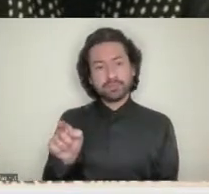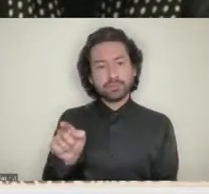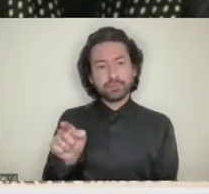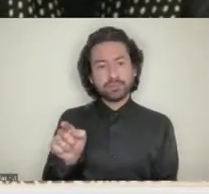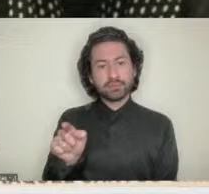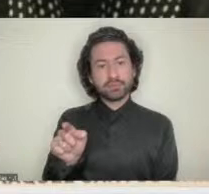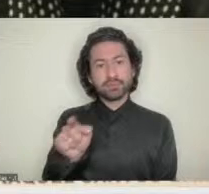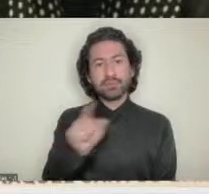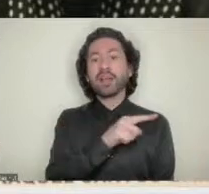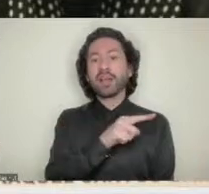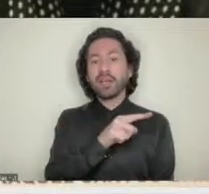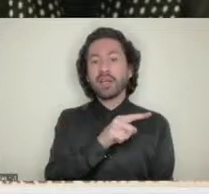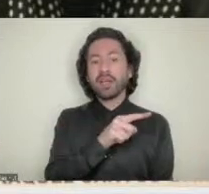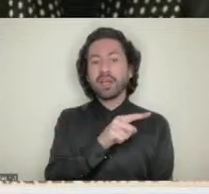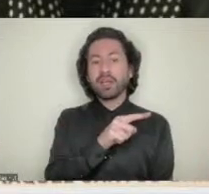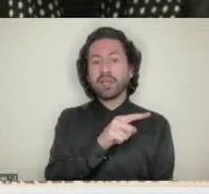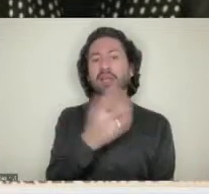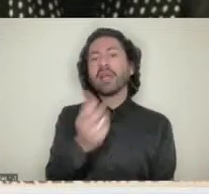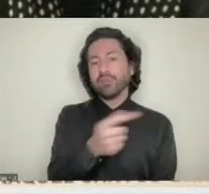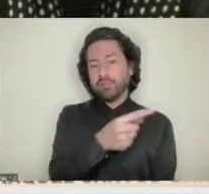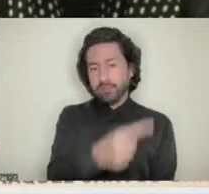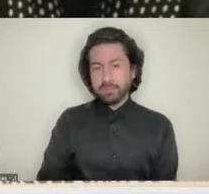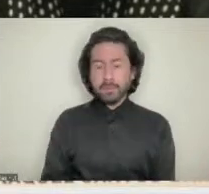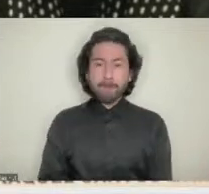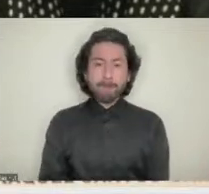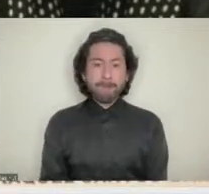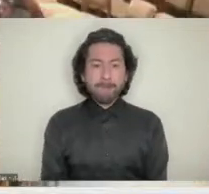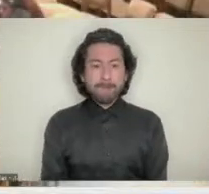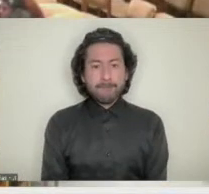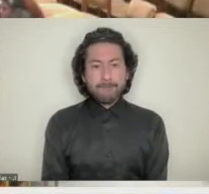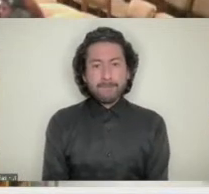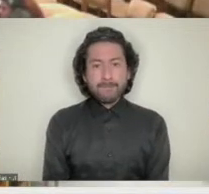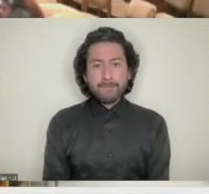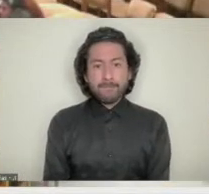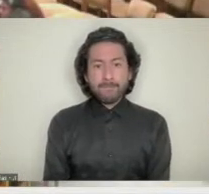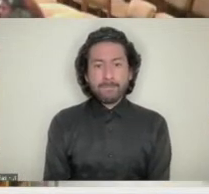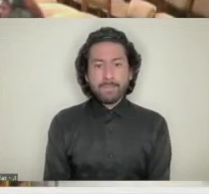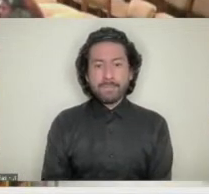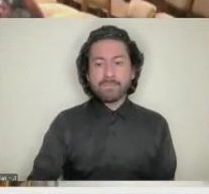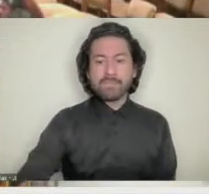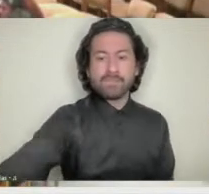Yes, there is one. Go ahead. Thank you.